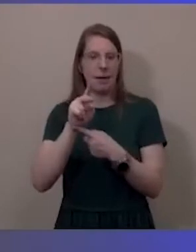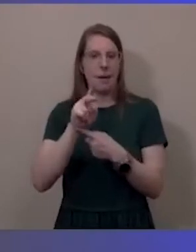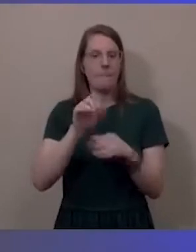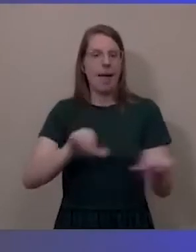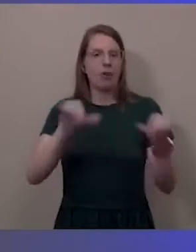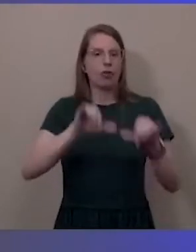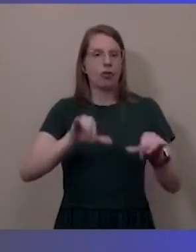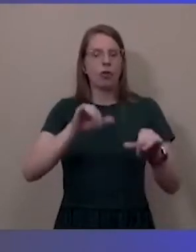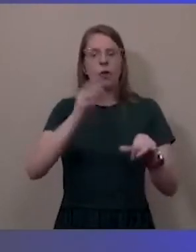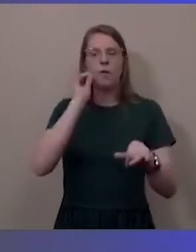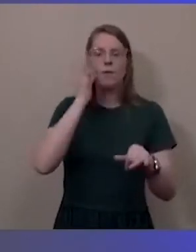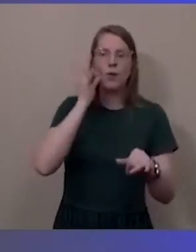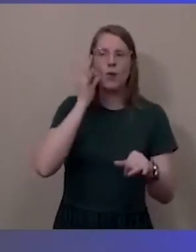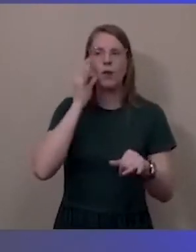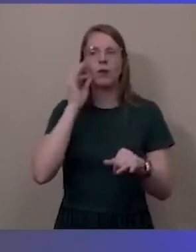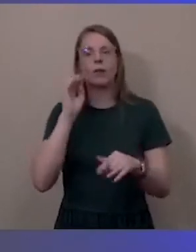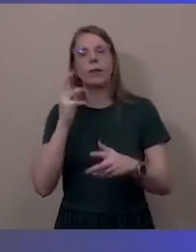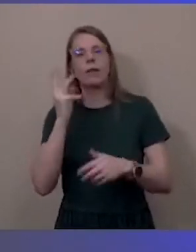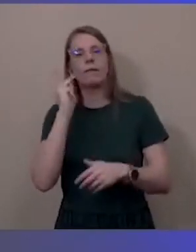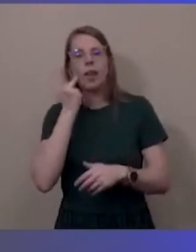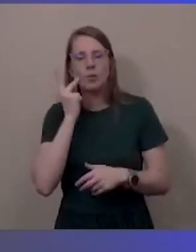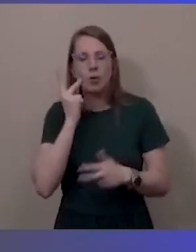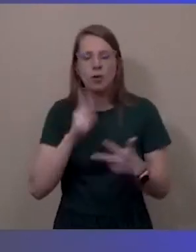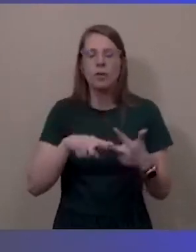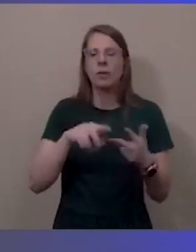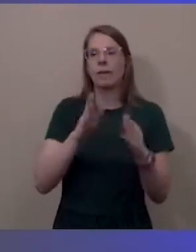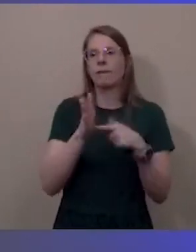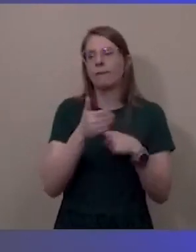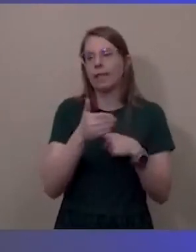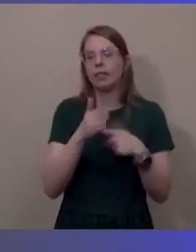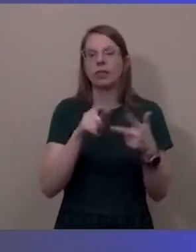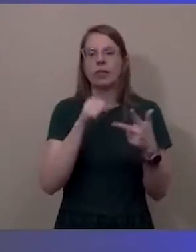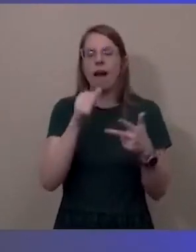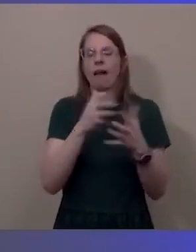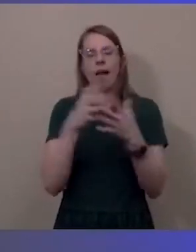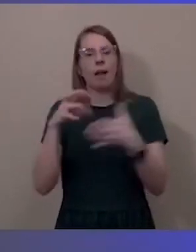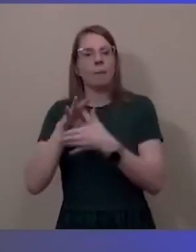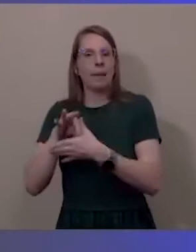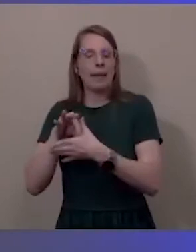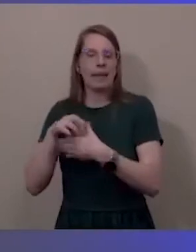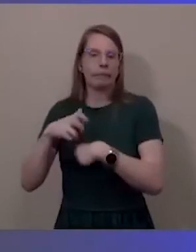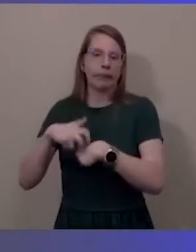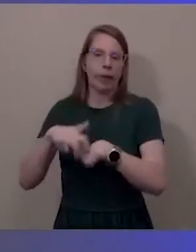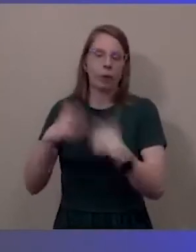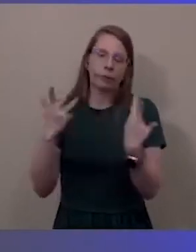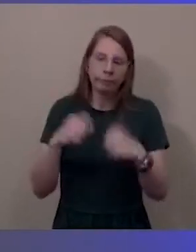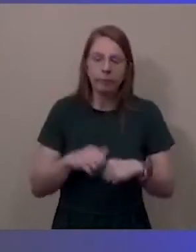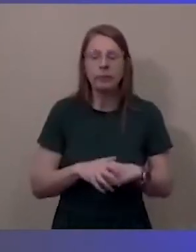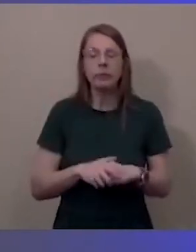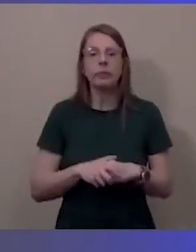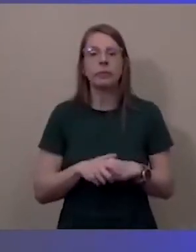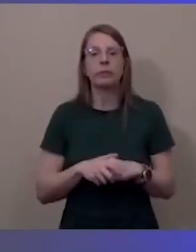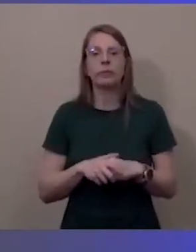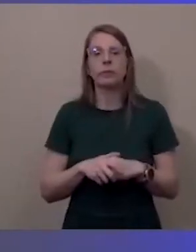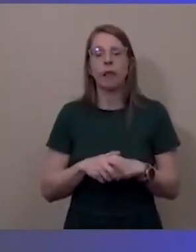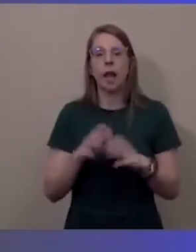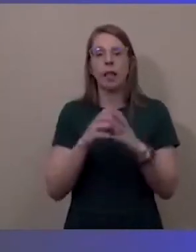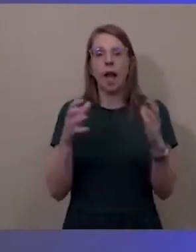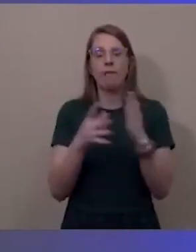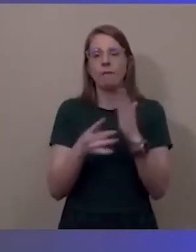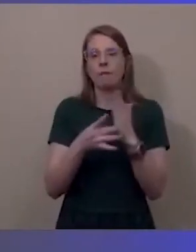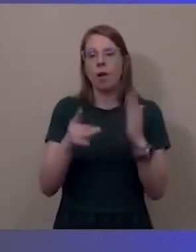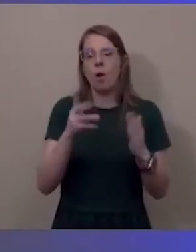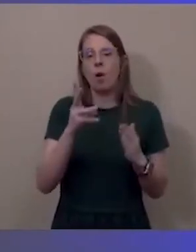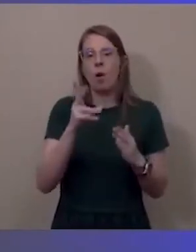vegetables and fish and not a lot of meat and potatoes, but and a lot of olive oil, healthy